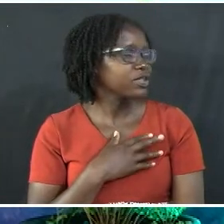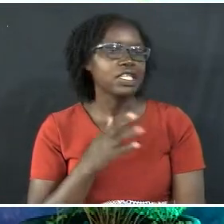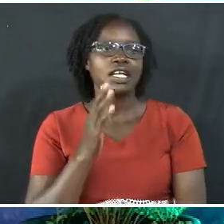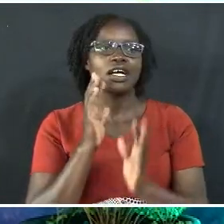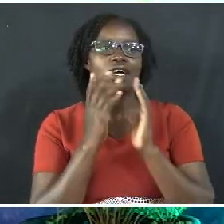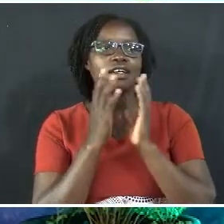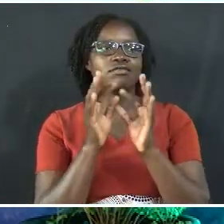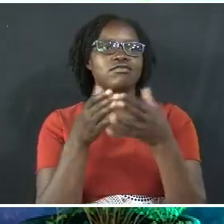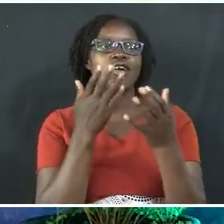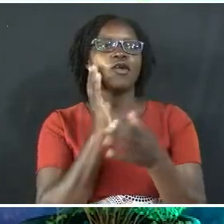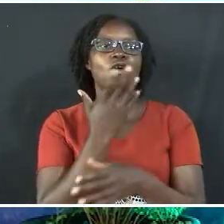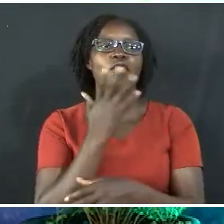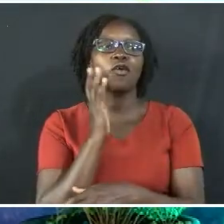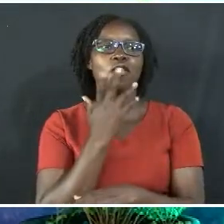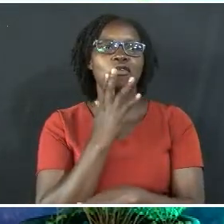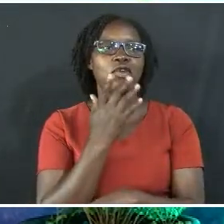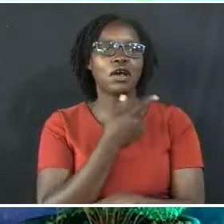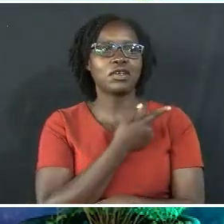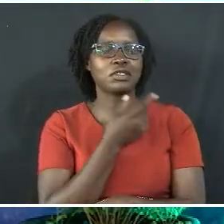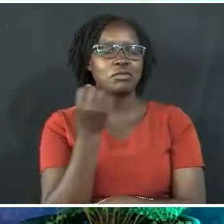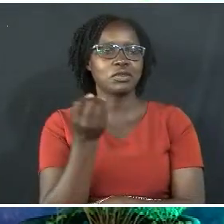Roses.